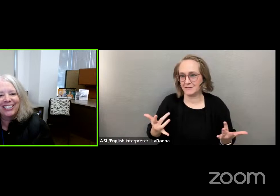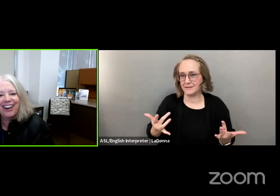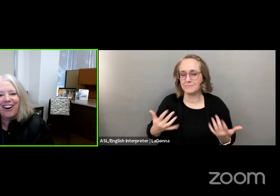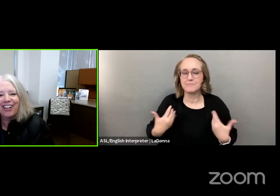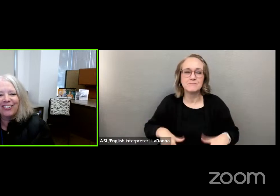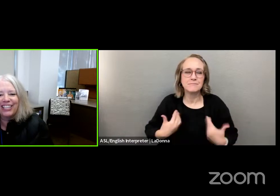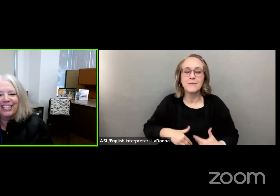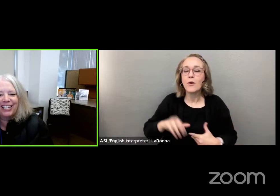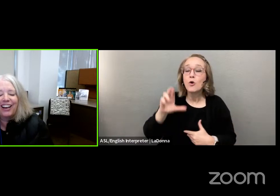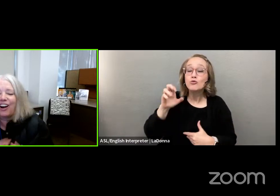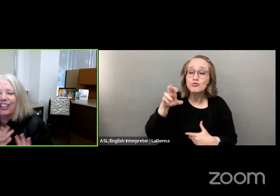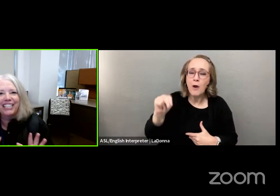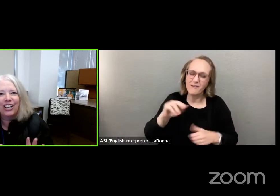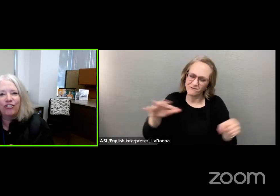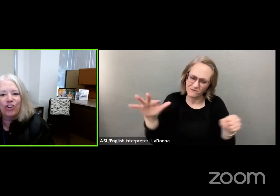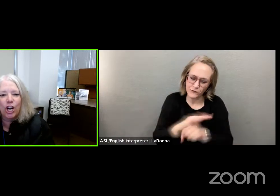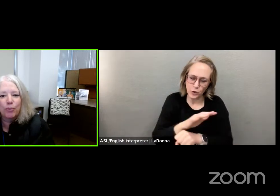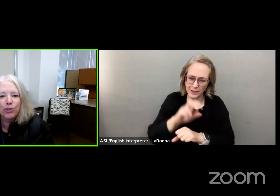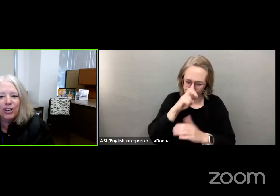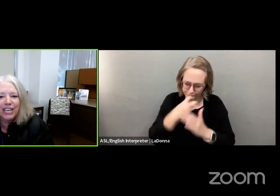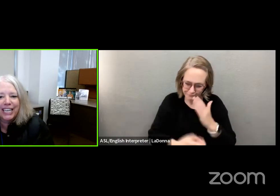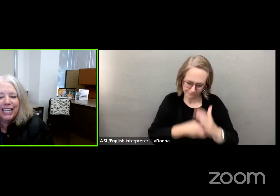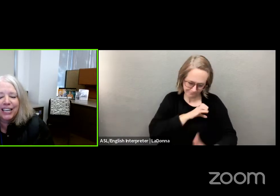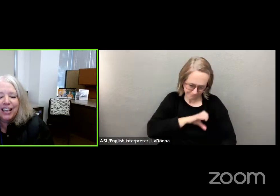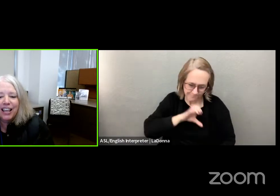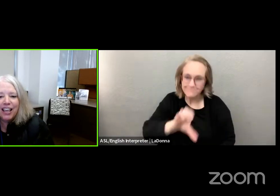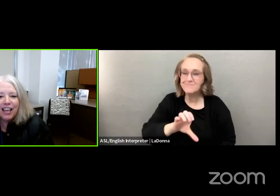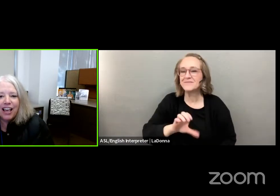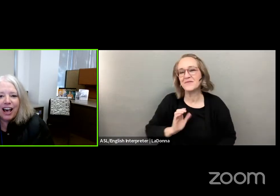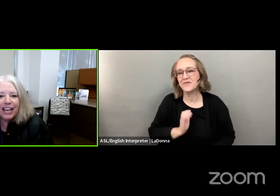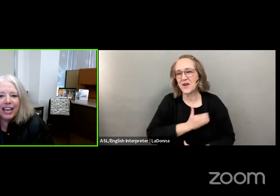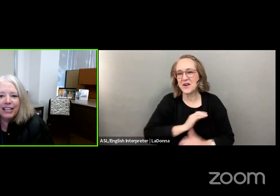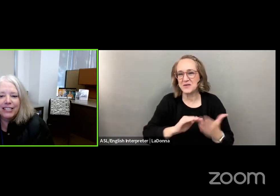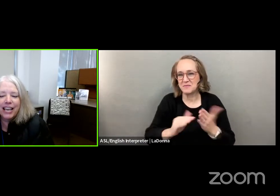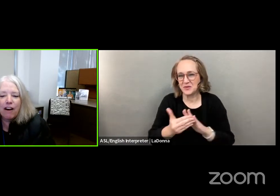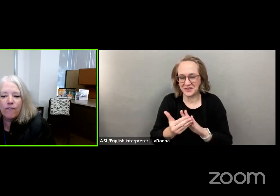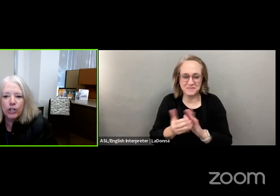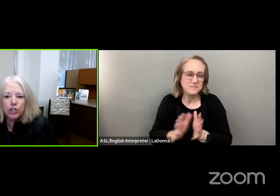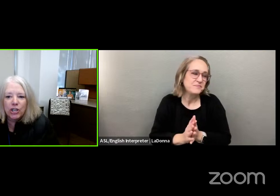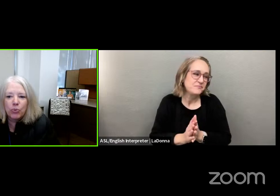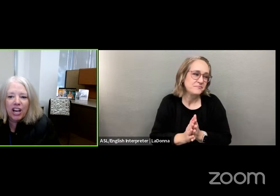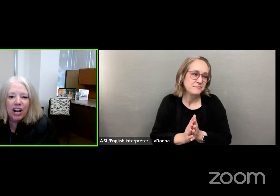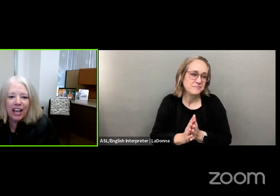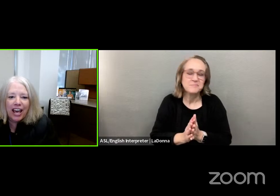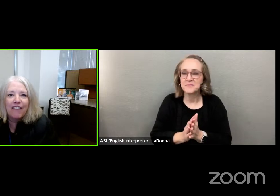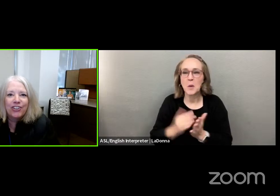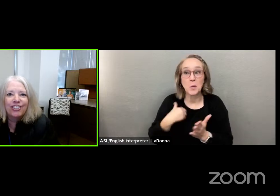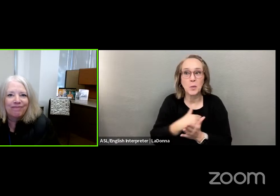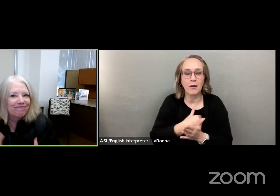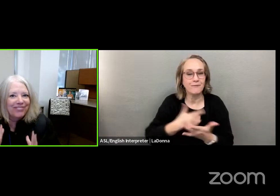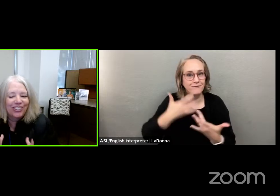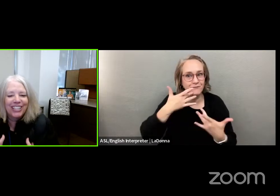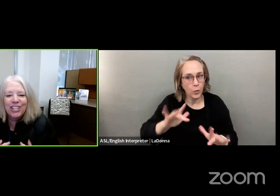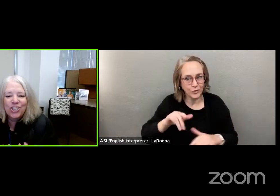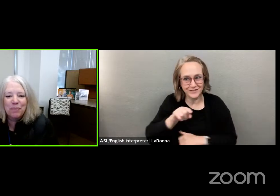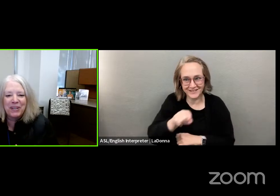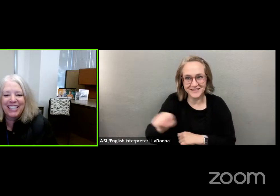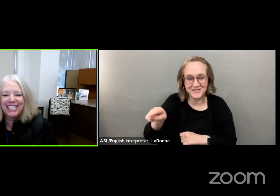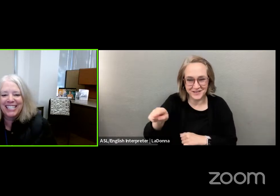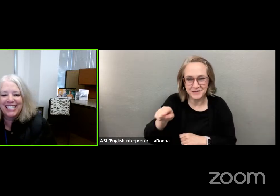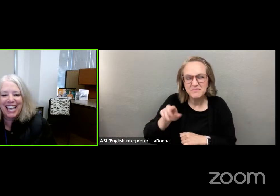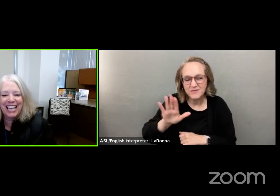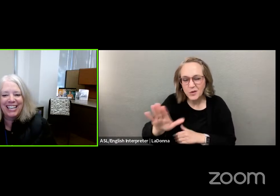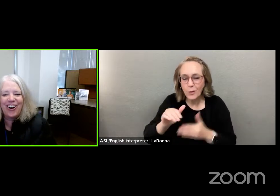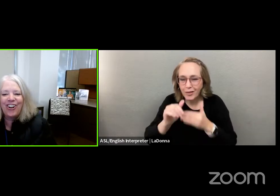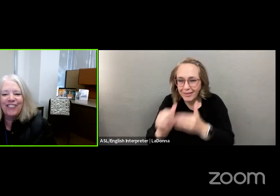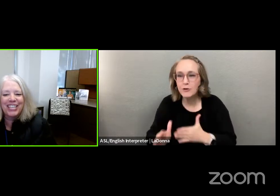entire heart into all he does for our community, and I can't say how fortunate we are to have your leadership